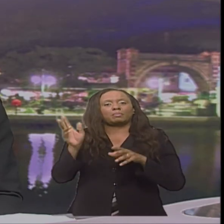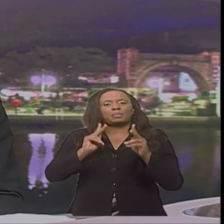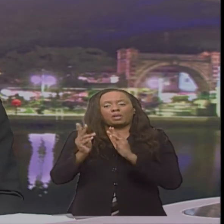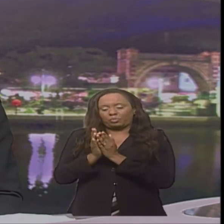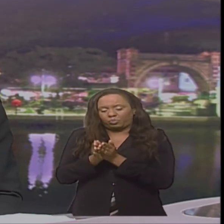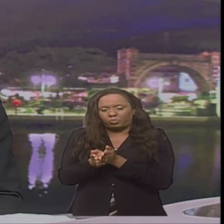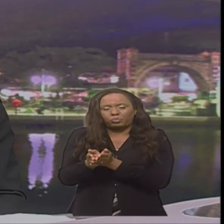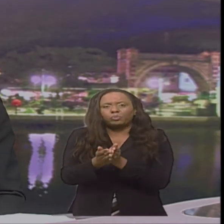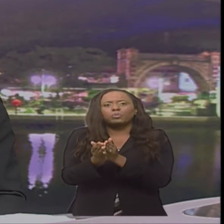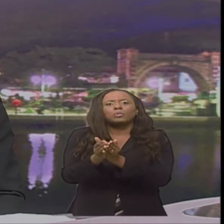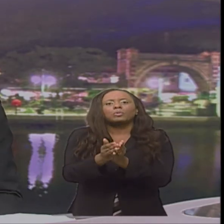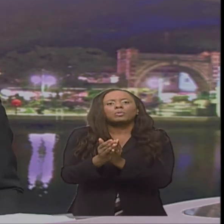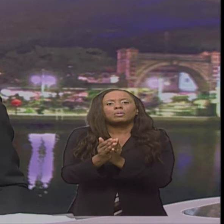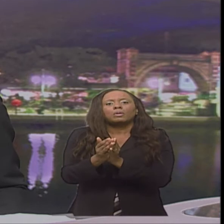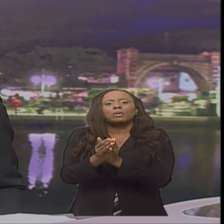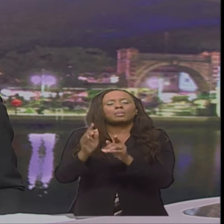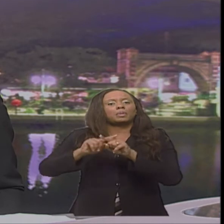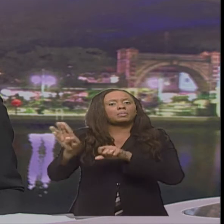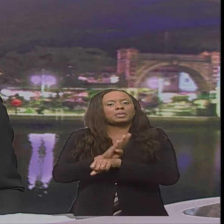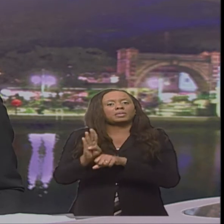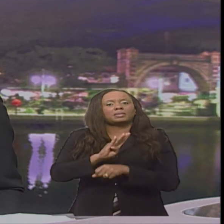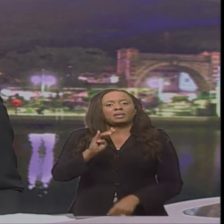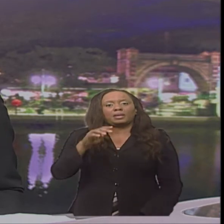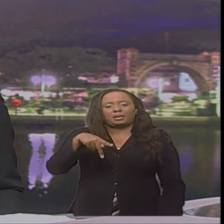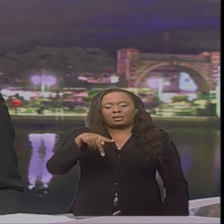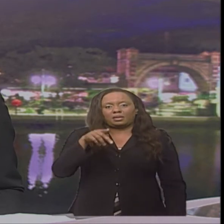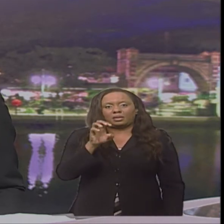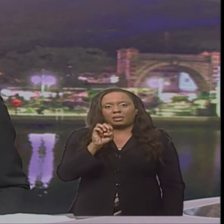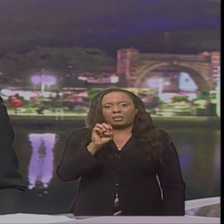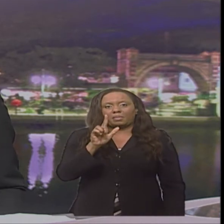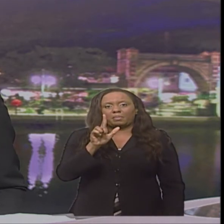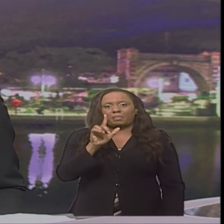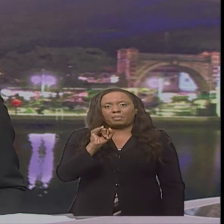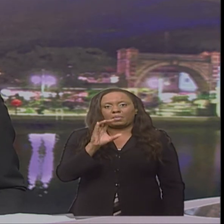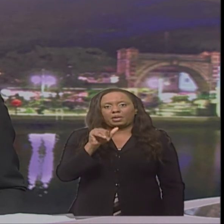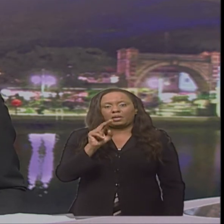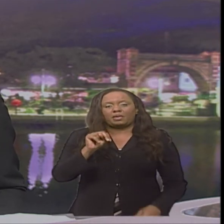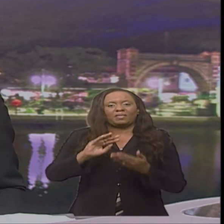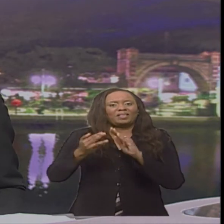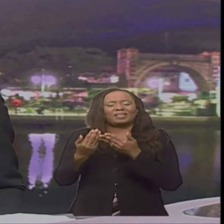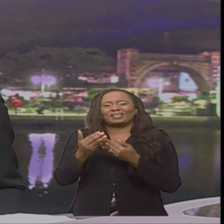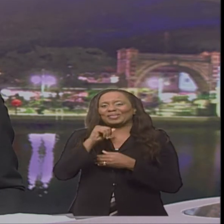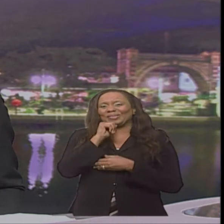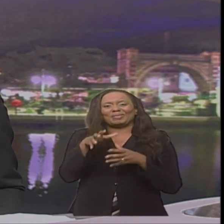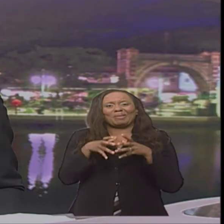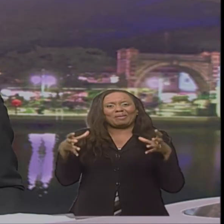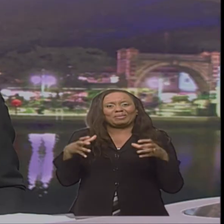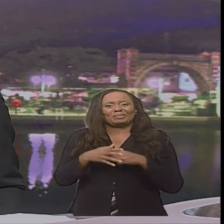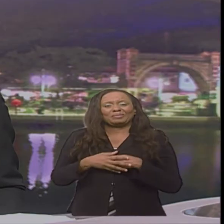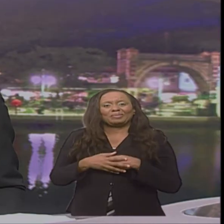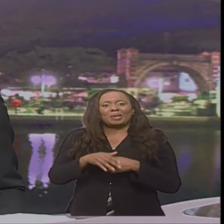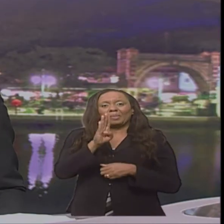a short distance away, business at Pelican Village continues to be constrained. CEO of the Barbados Investment and Development Corporation, Sandra